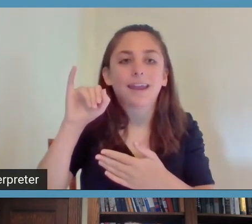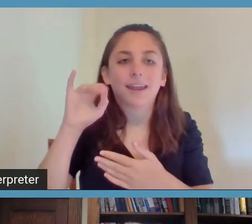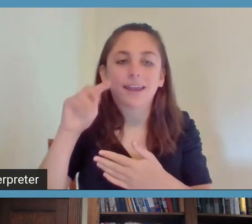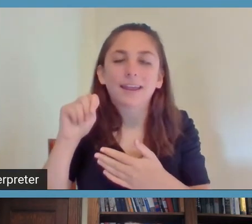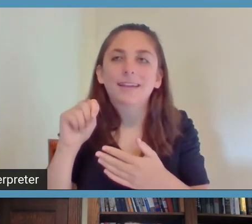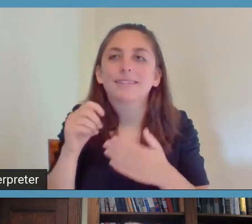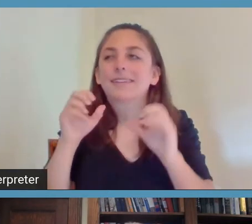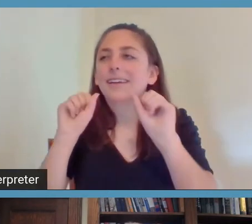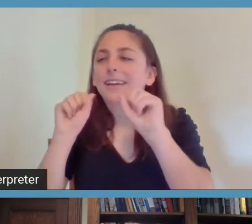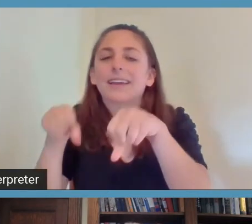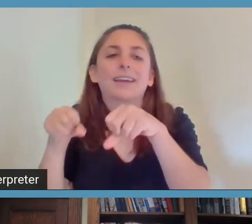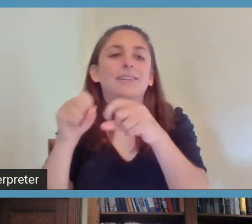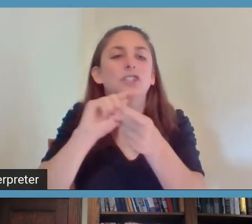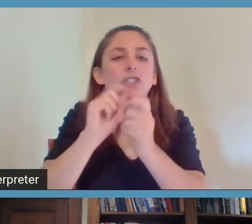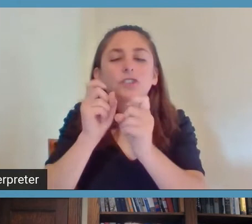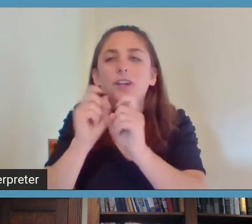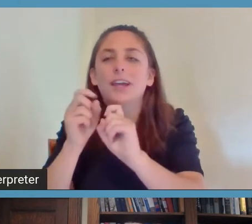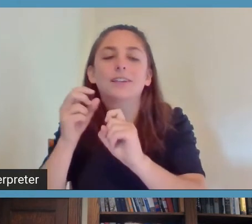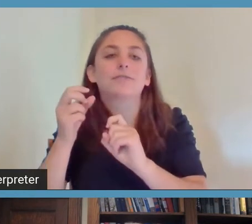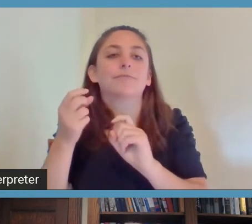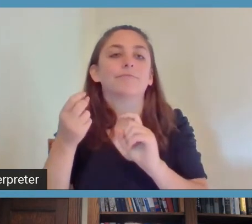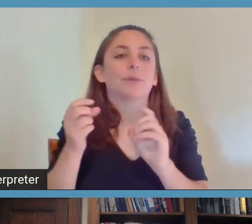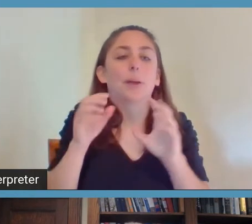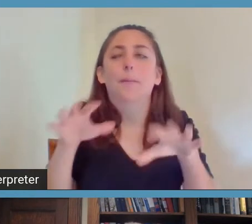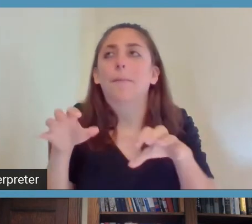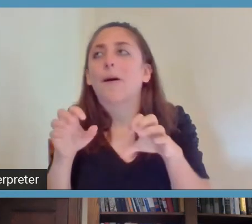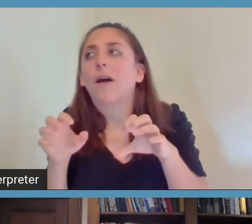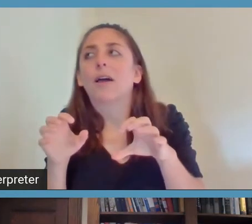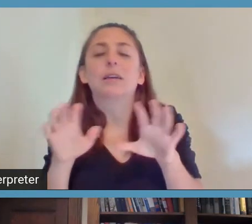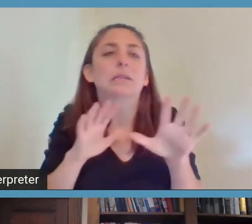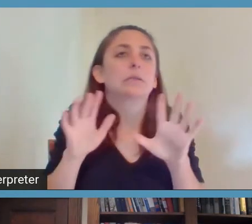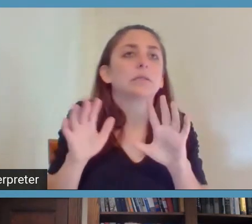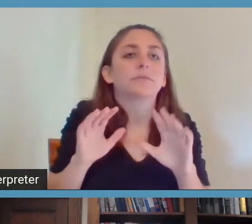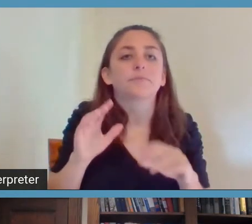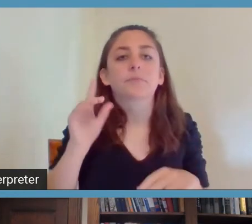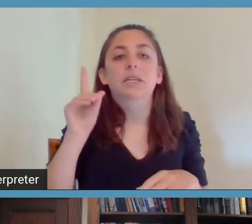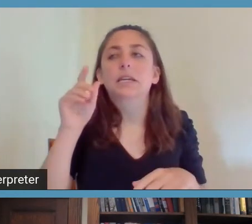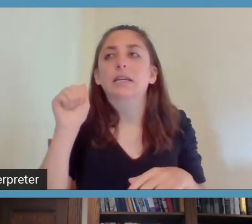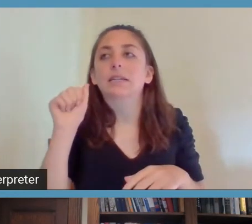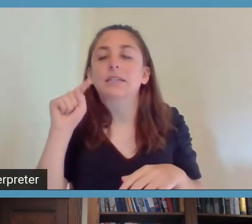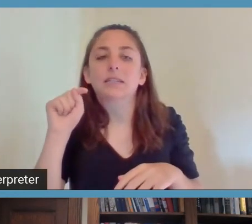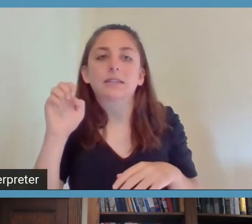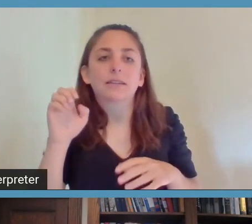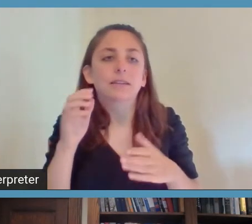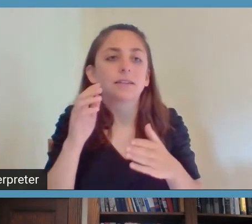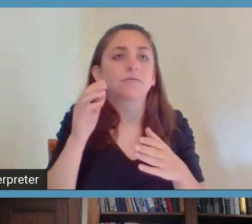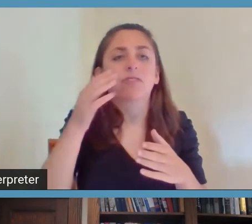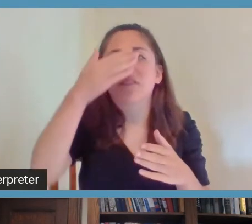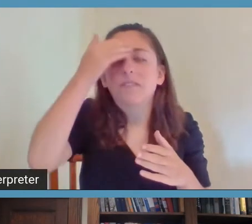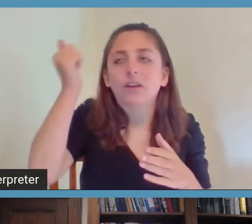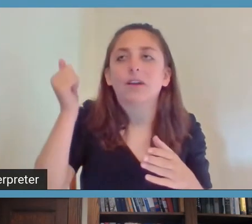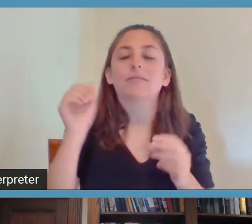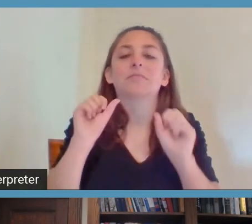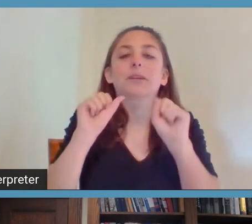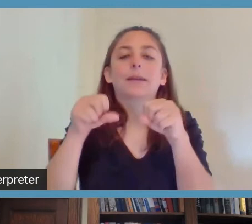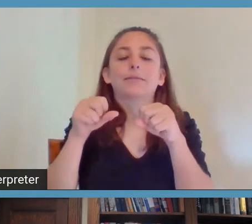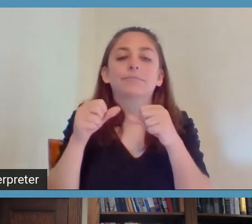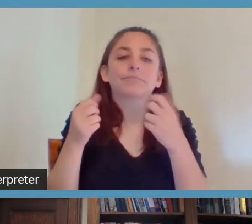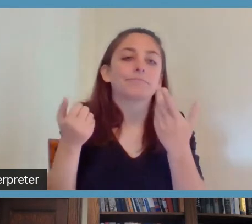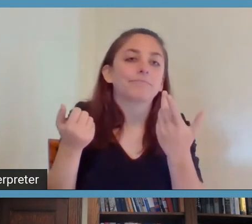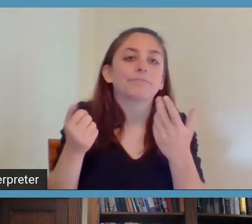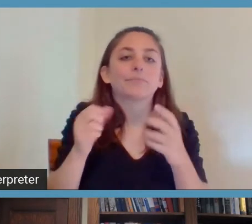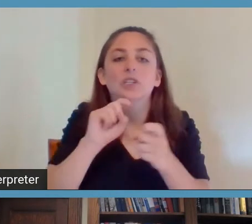hesitations. We will fill in the dates that you have forgotten, all of these things. And that's part of the editing process. And I would say that for